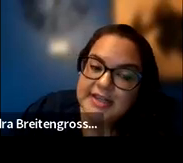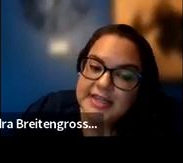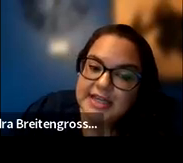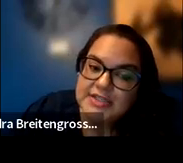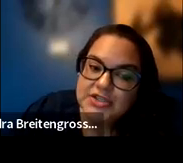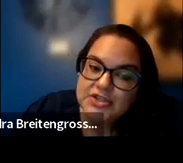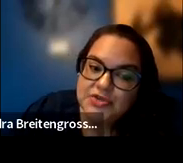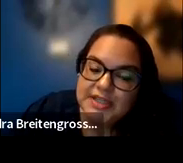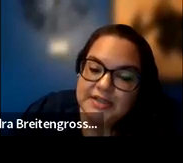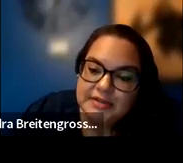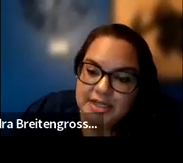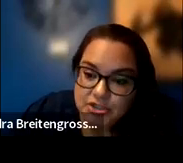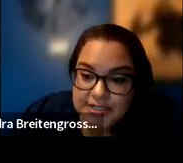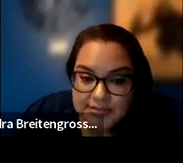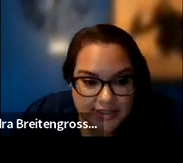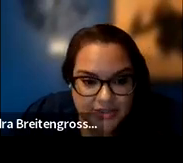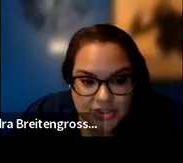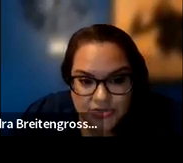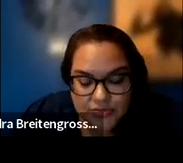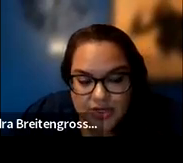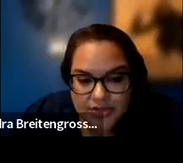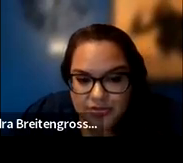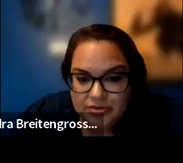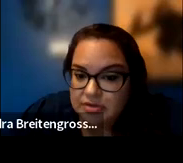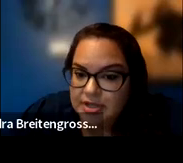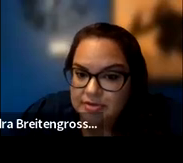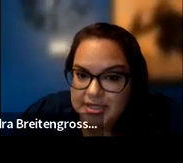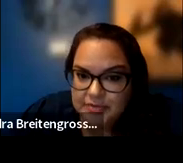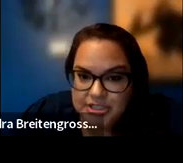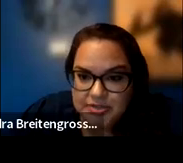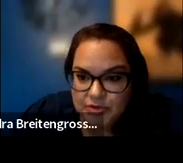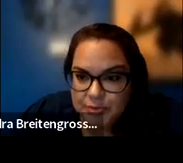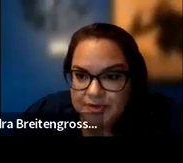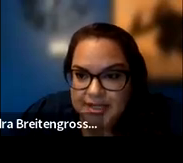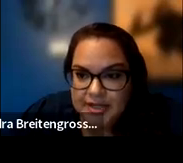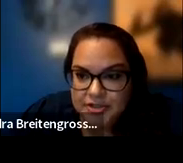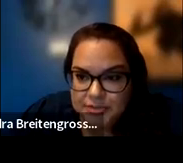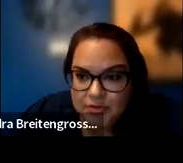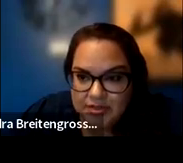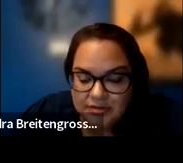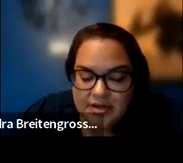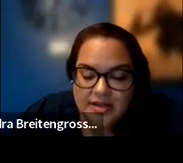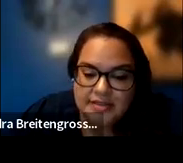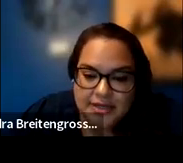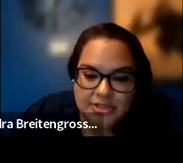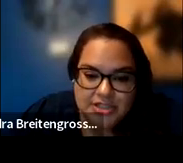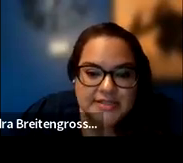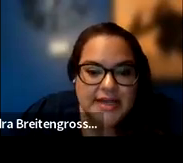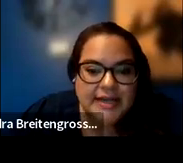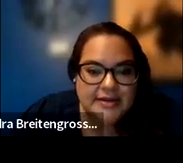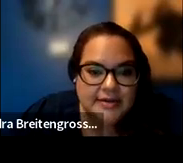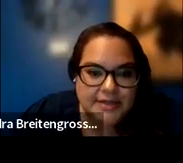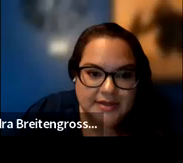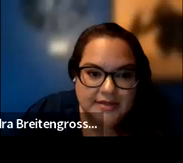in, that you can get it translated to other languages or provide other spoken